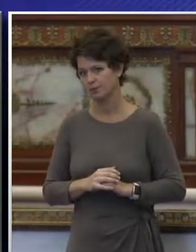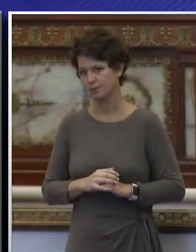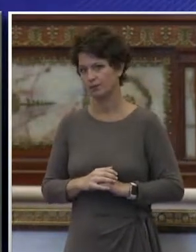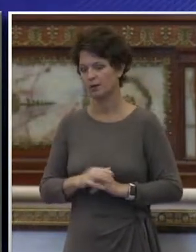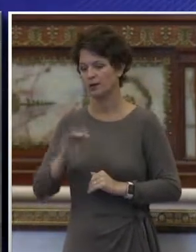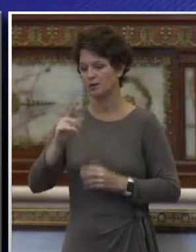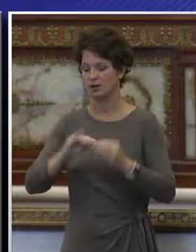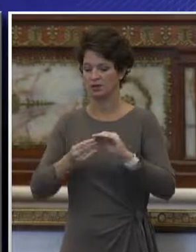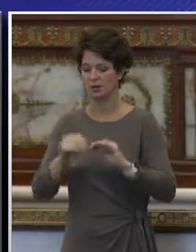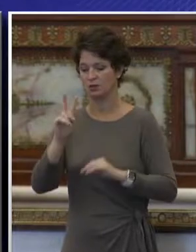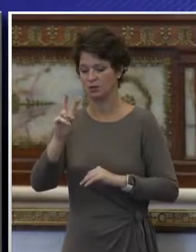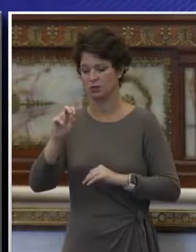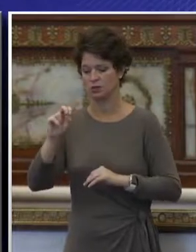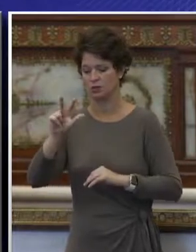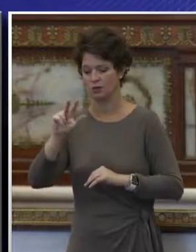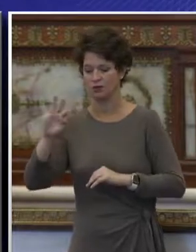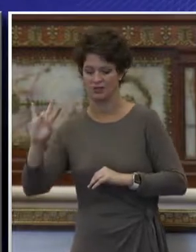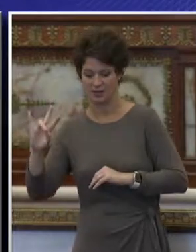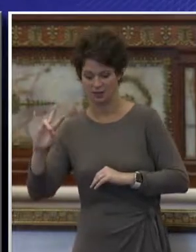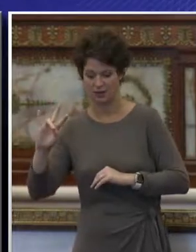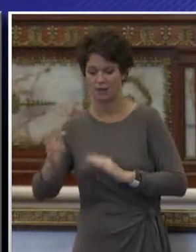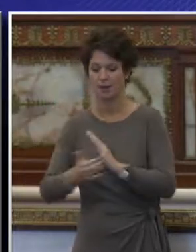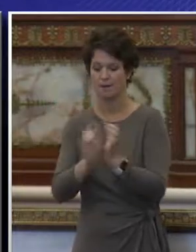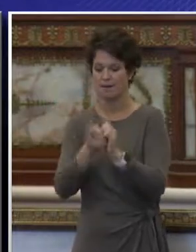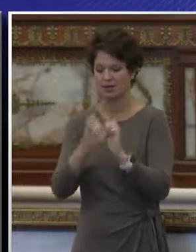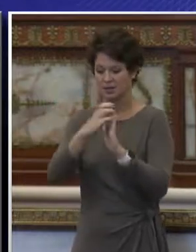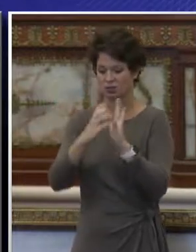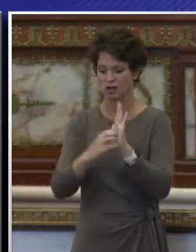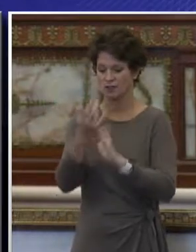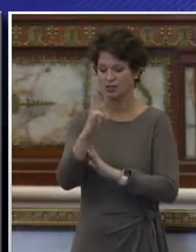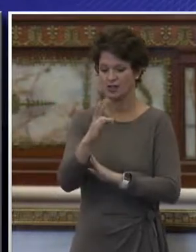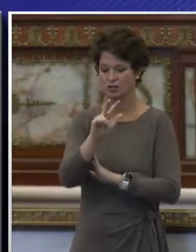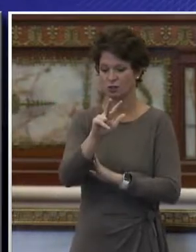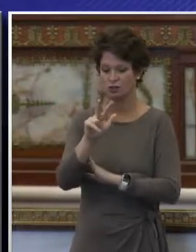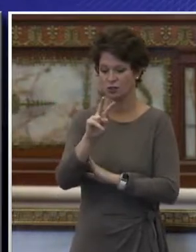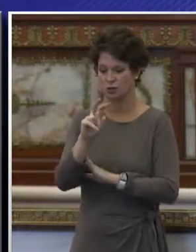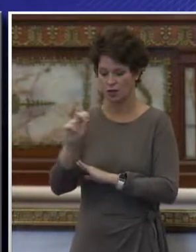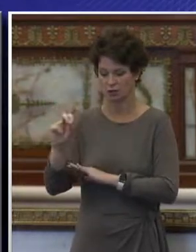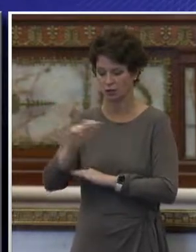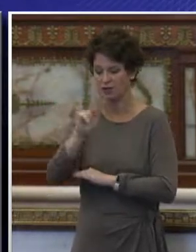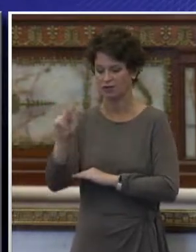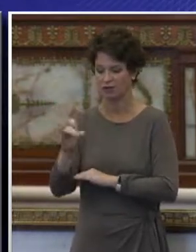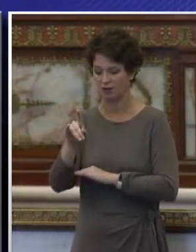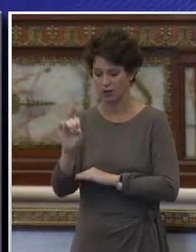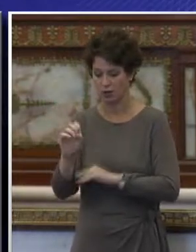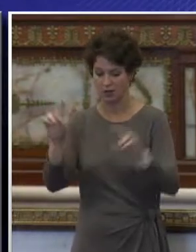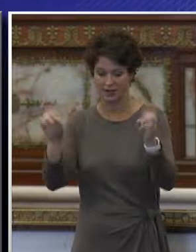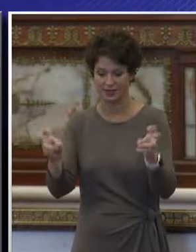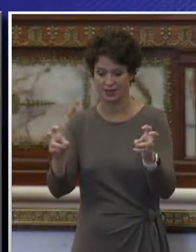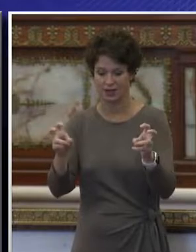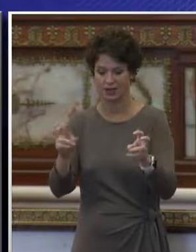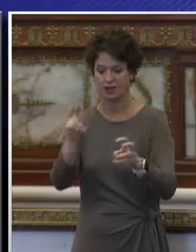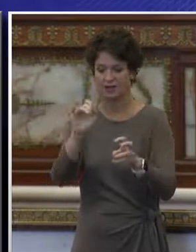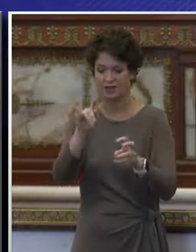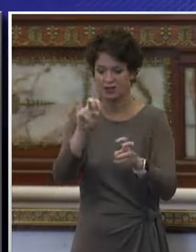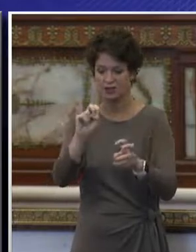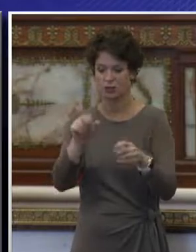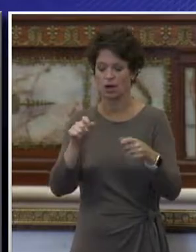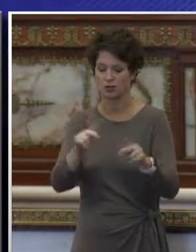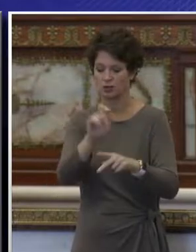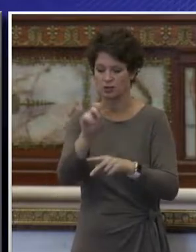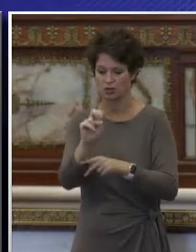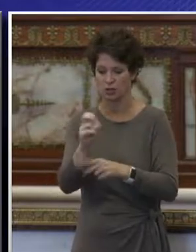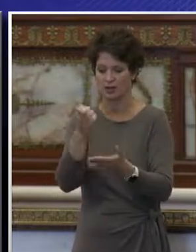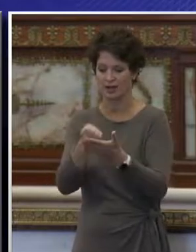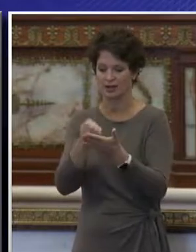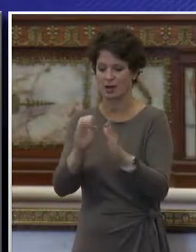Bill Number 200347, amending Chapter 19-3200 of the Philadelphia Code, entitled Keystone Opportunity Zone, Economic